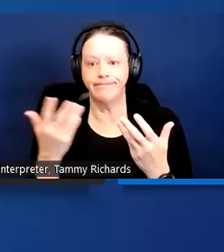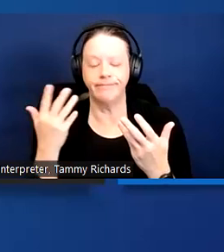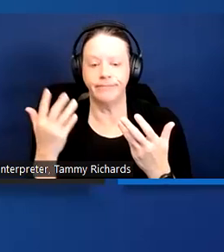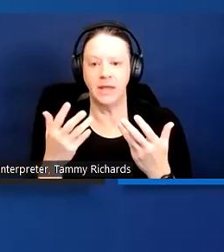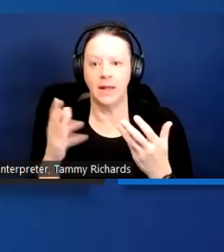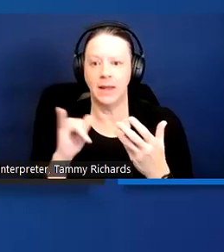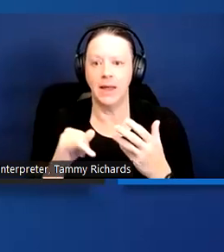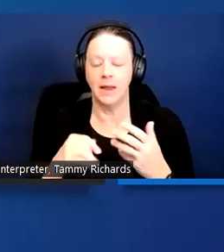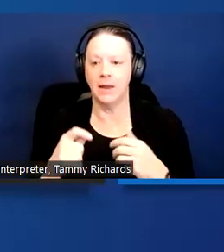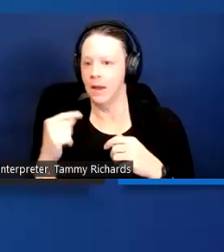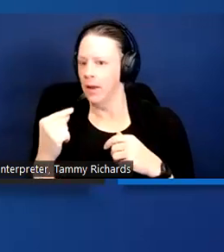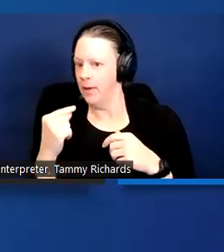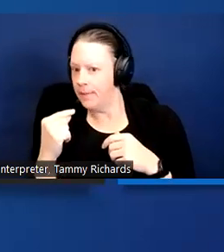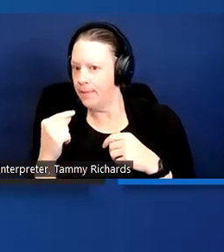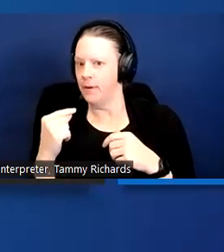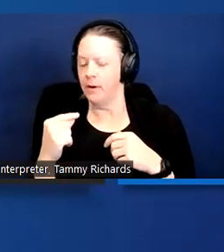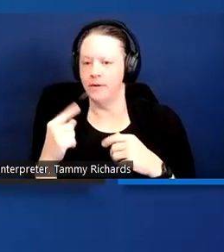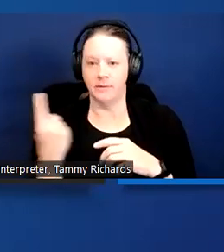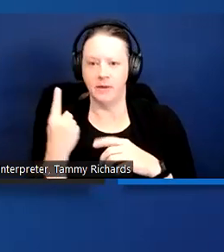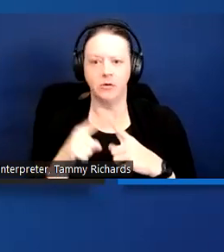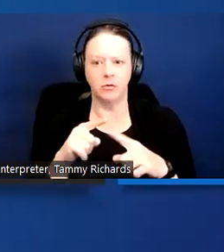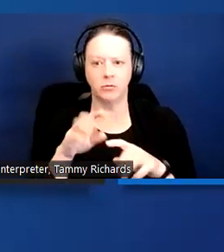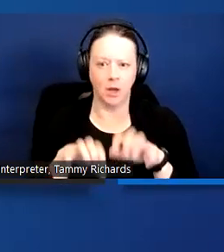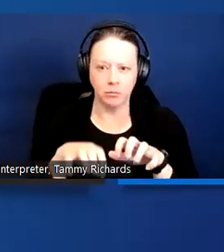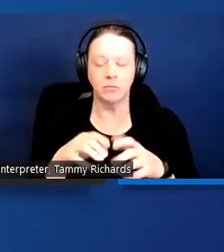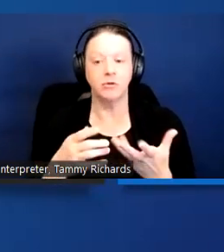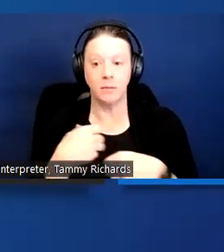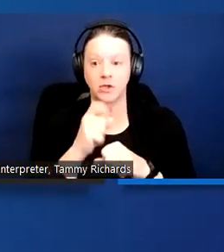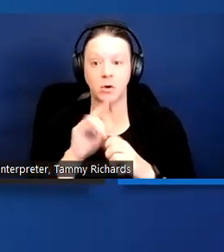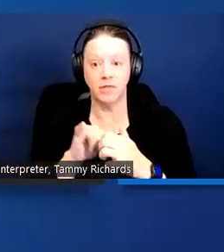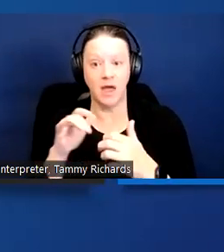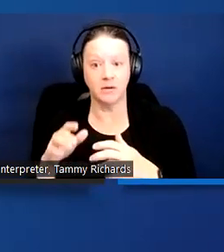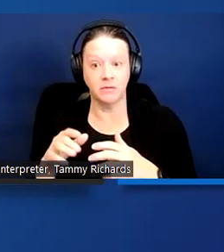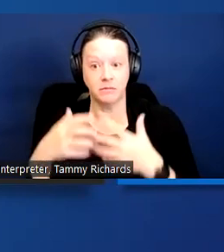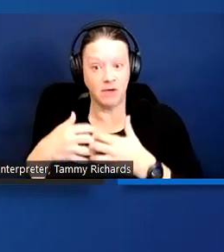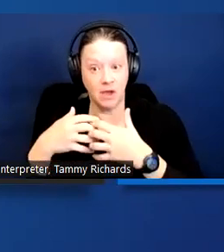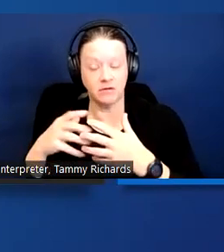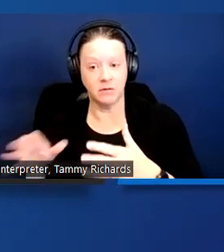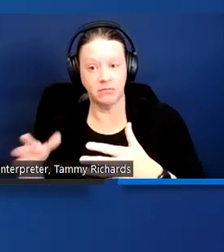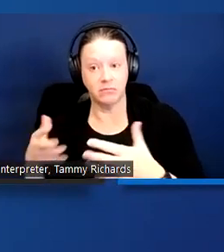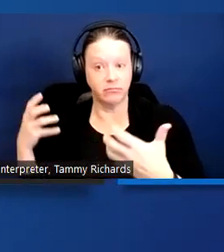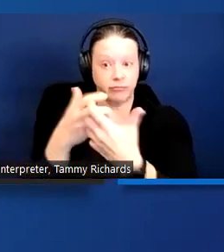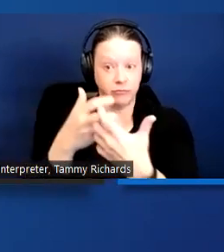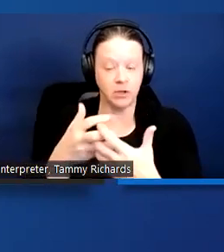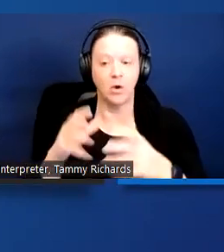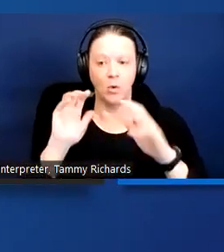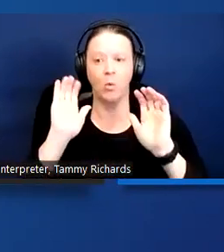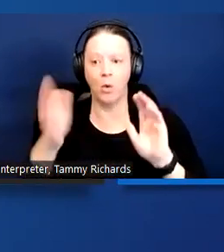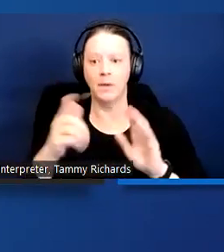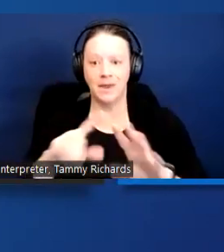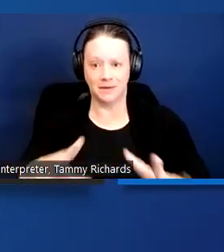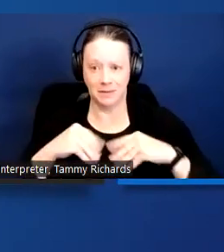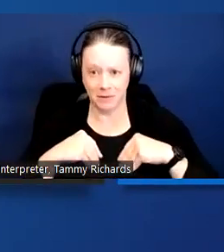a puff and sip device. And so making sure that device interaction is still accepted as input by the